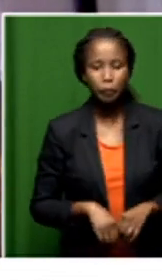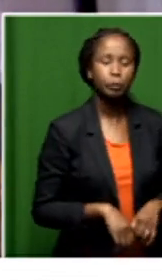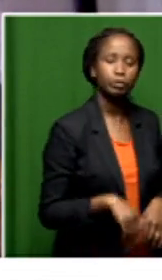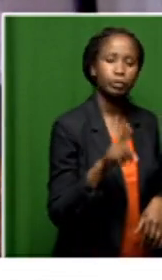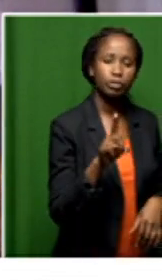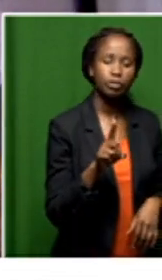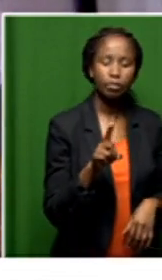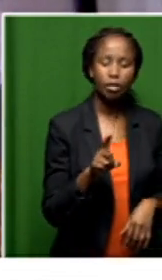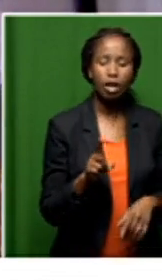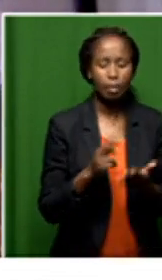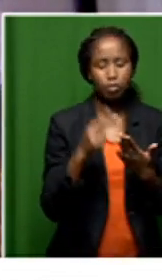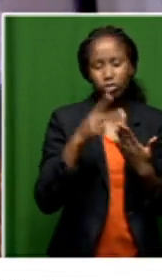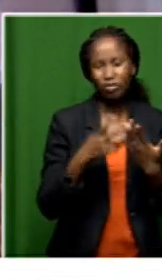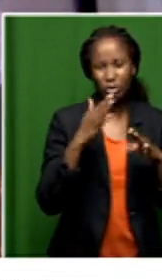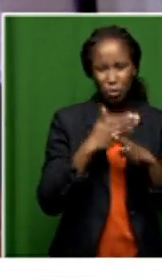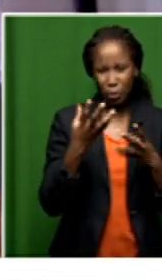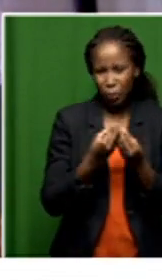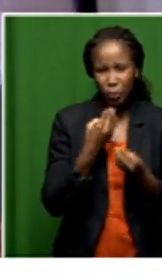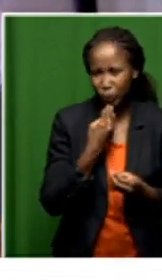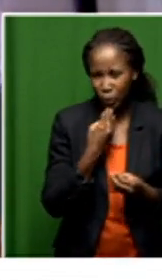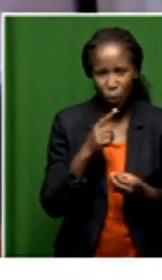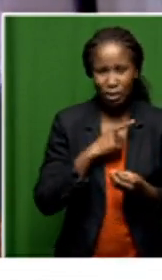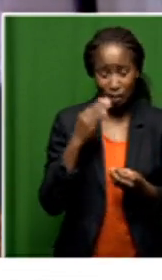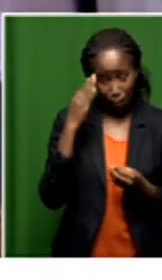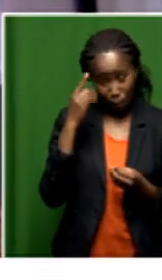why they were, the best creatives to execute your vision.